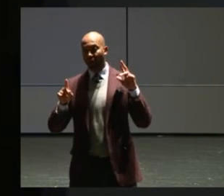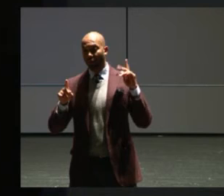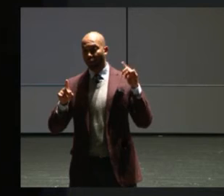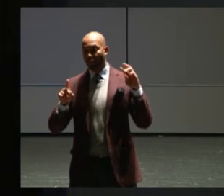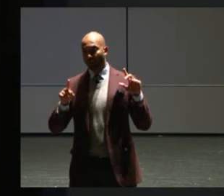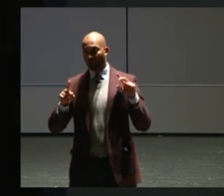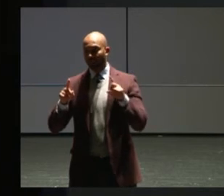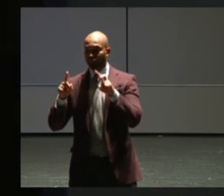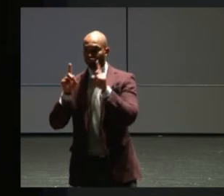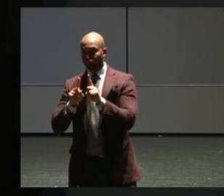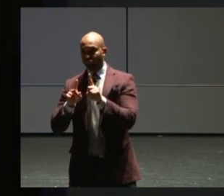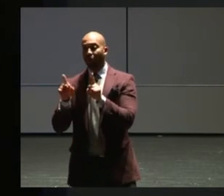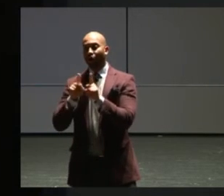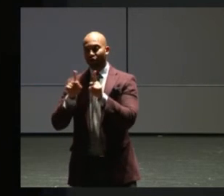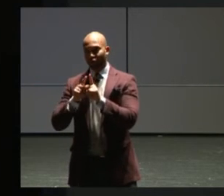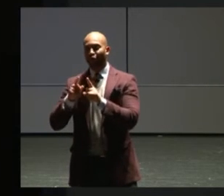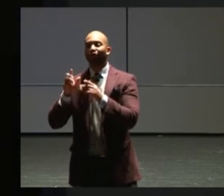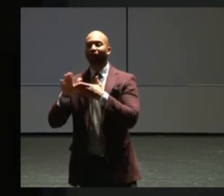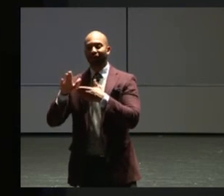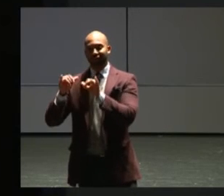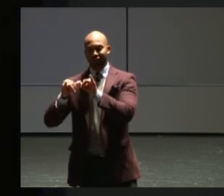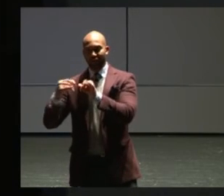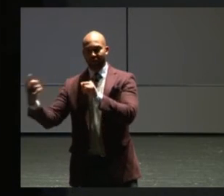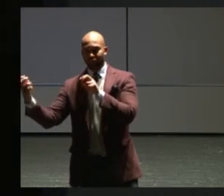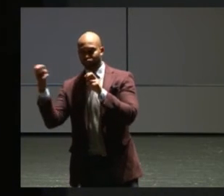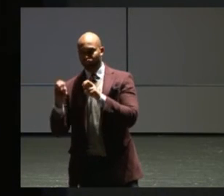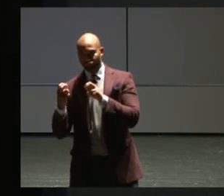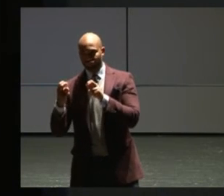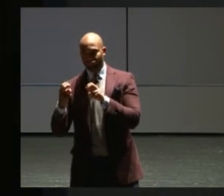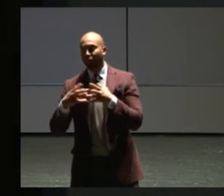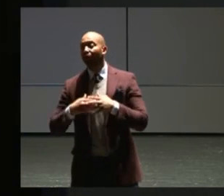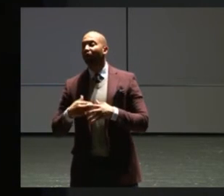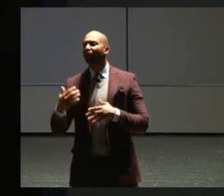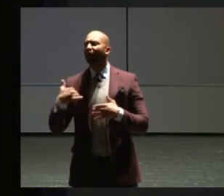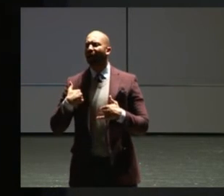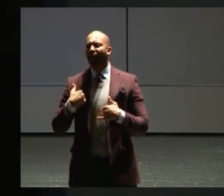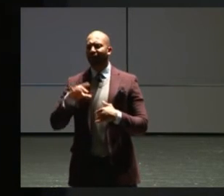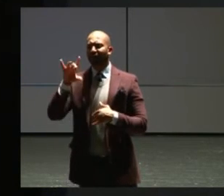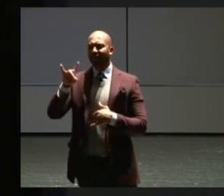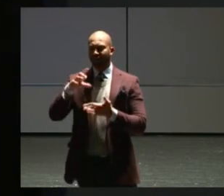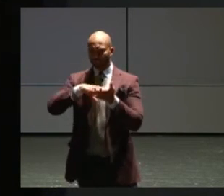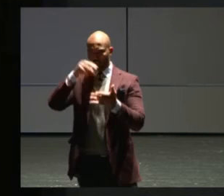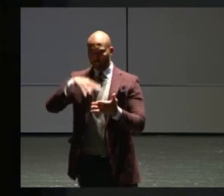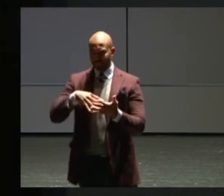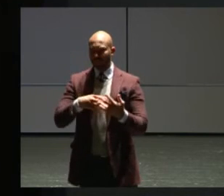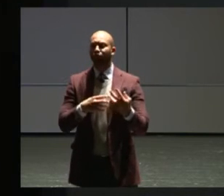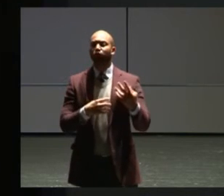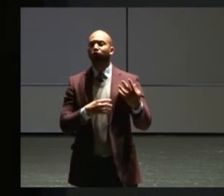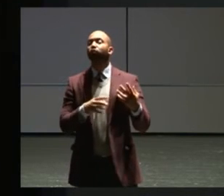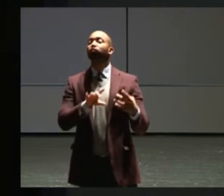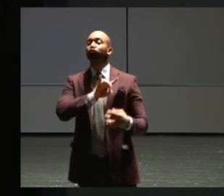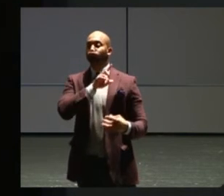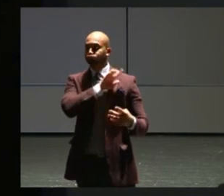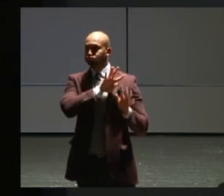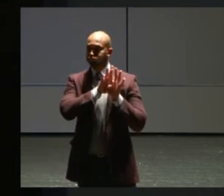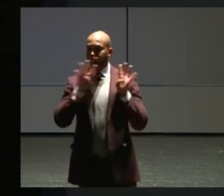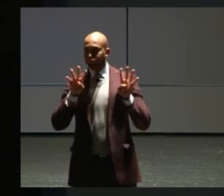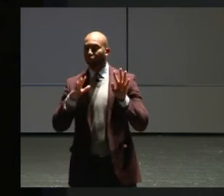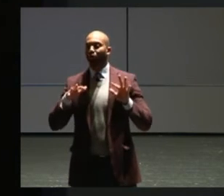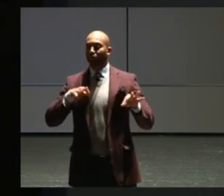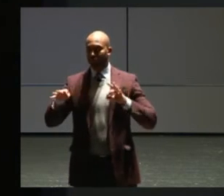as Dean Brett Peters of the College of Engineering, they wanted us to hear the stories of 8 of our student interns and 1 of our